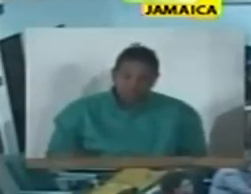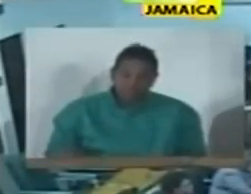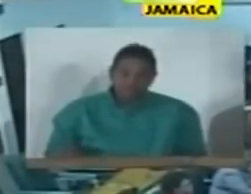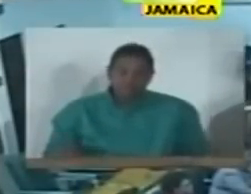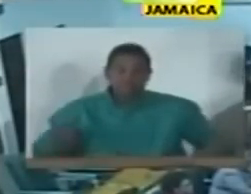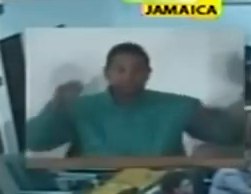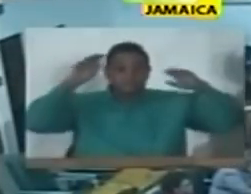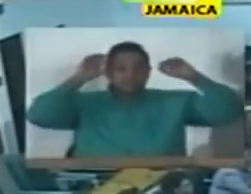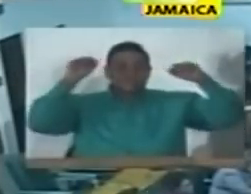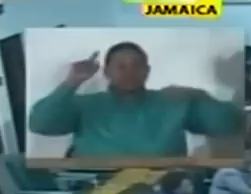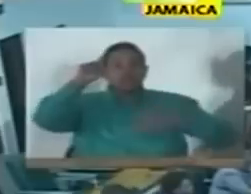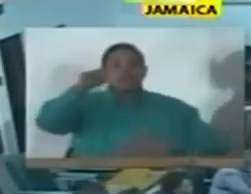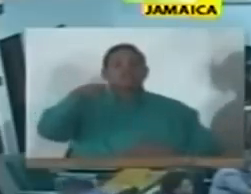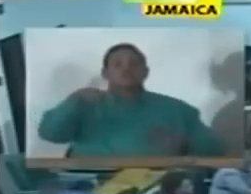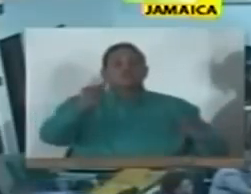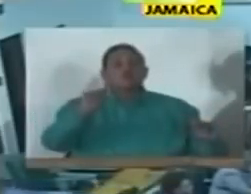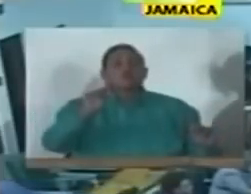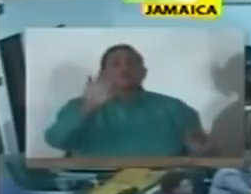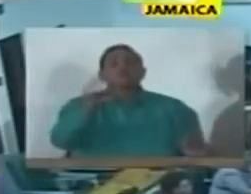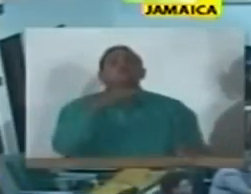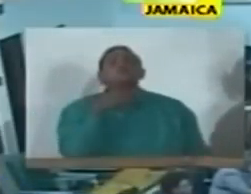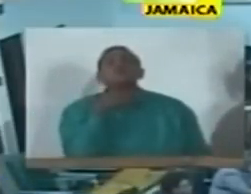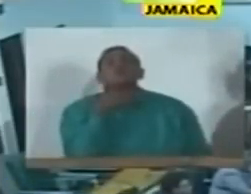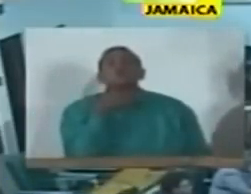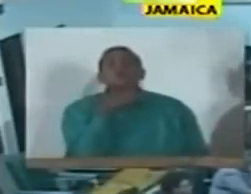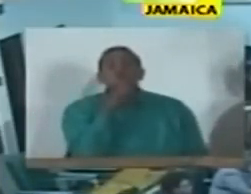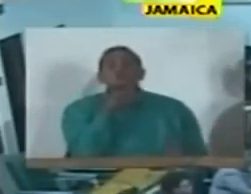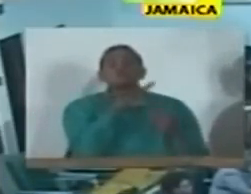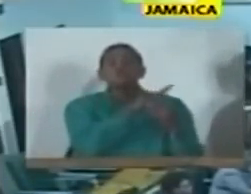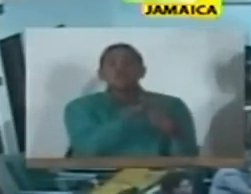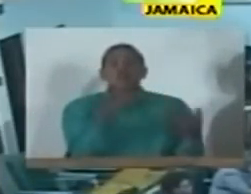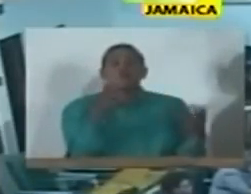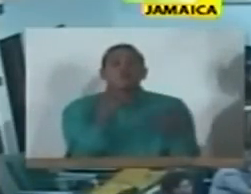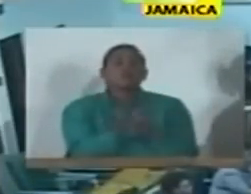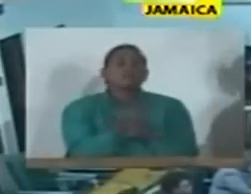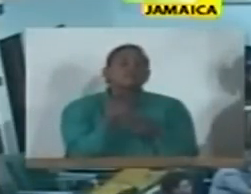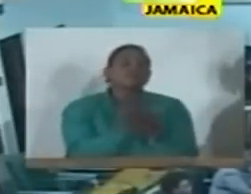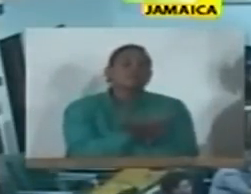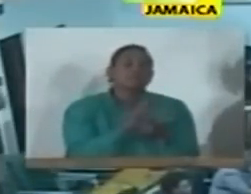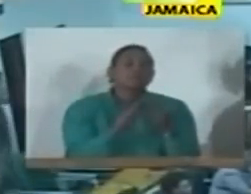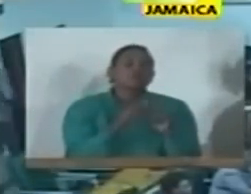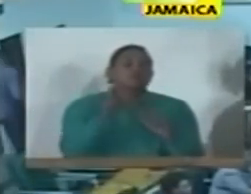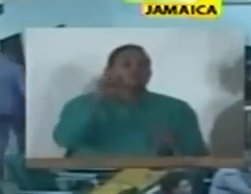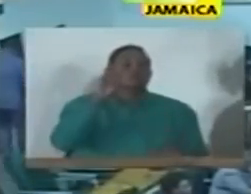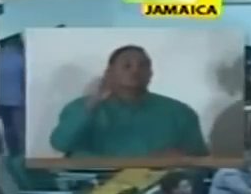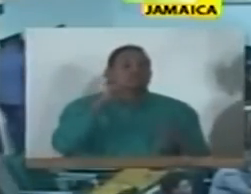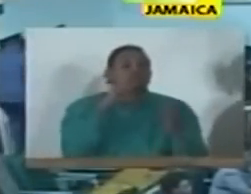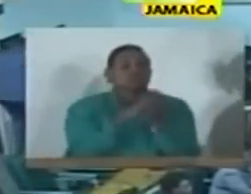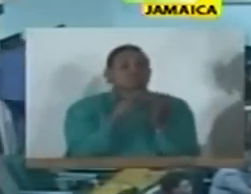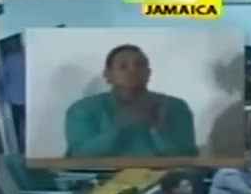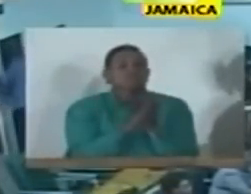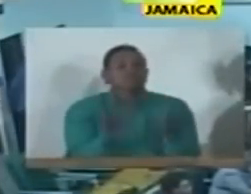I'm just seeking your leave to ask a quick question regarding Ministry Paper number 26 that was tabled